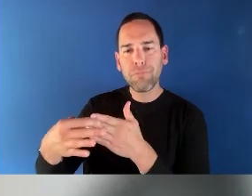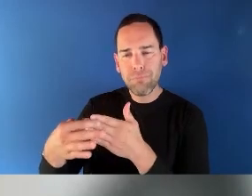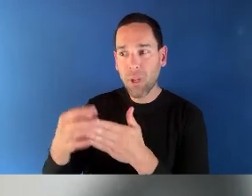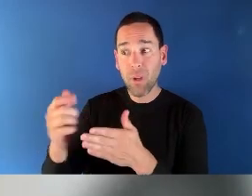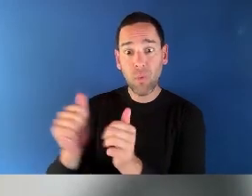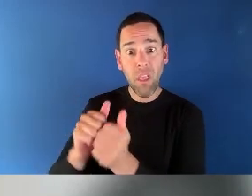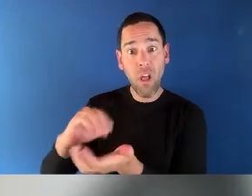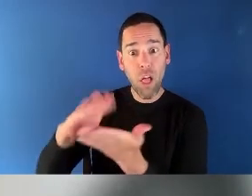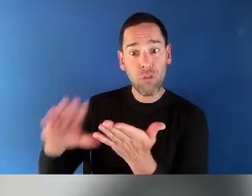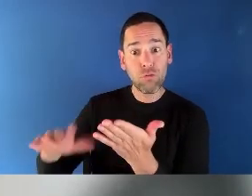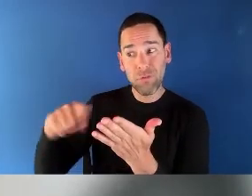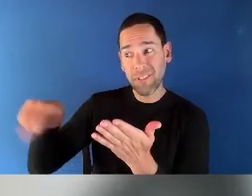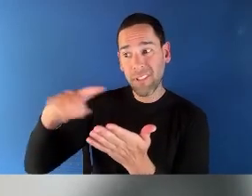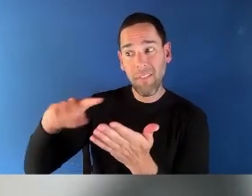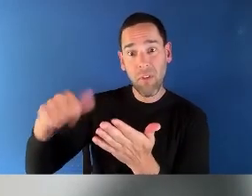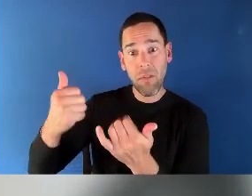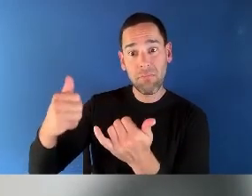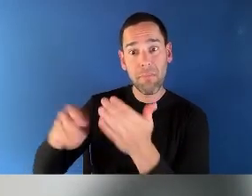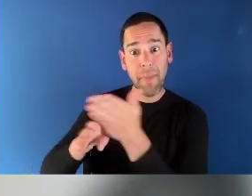the Universal